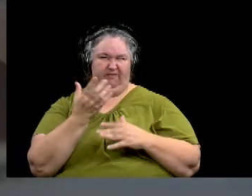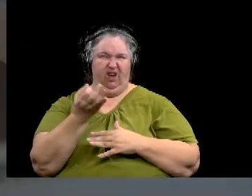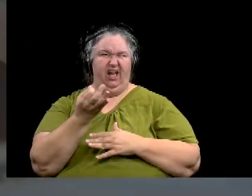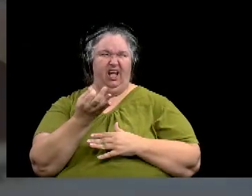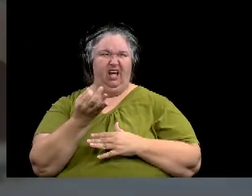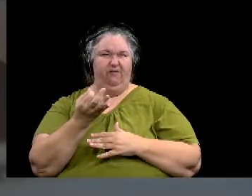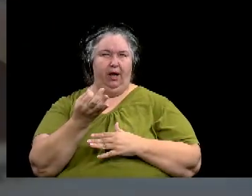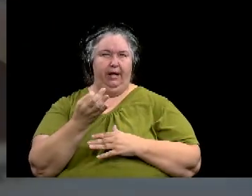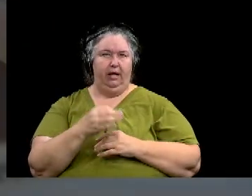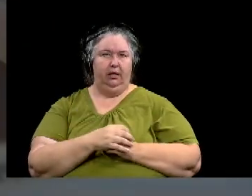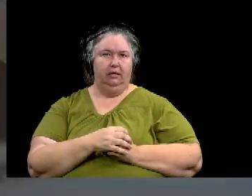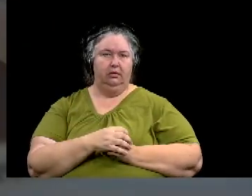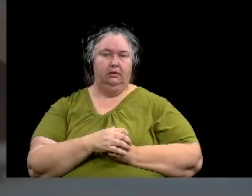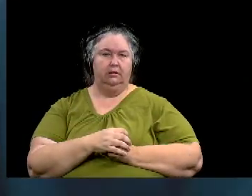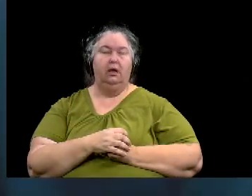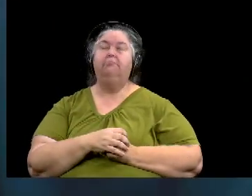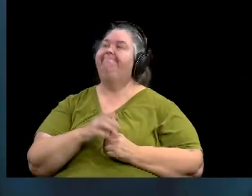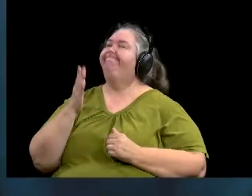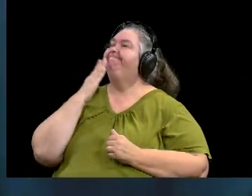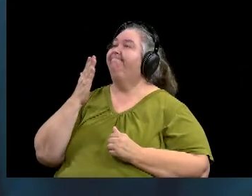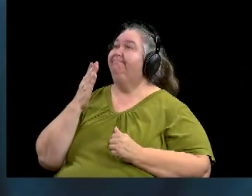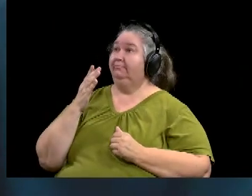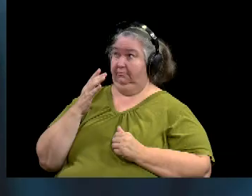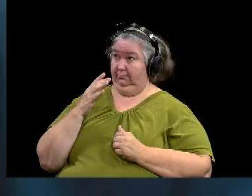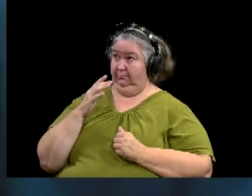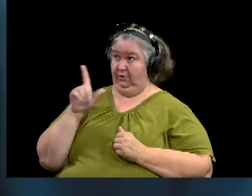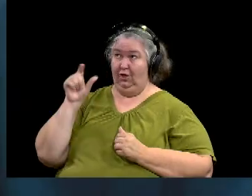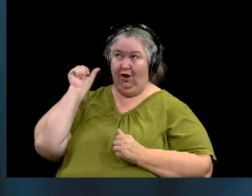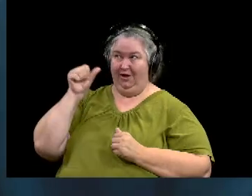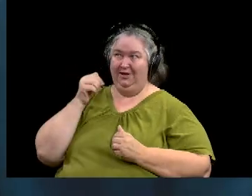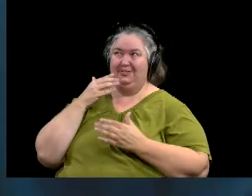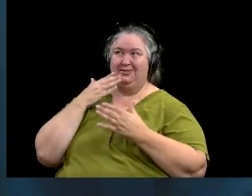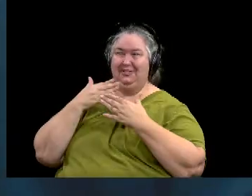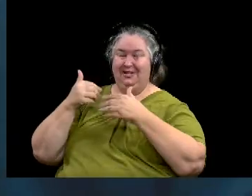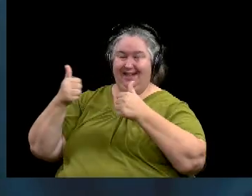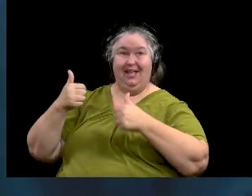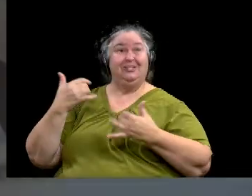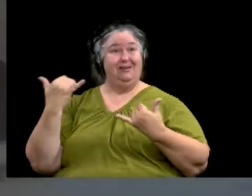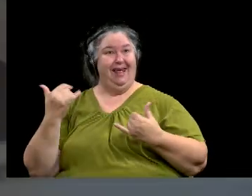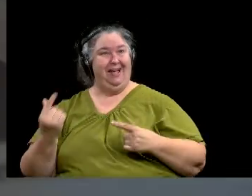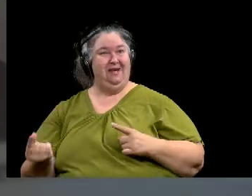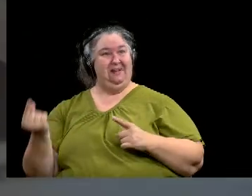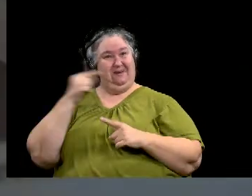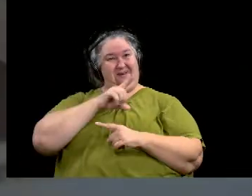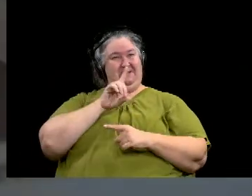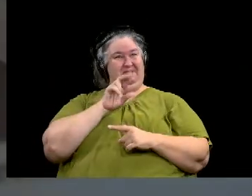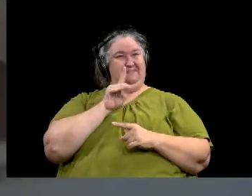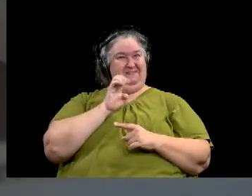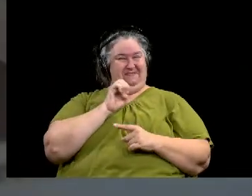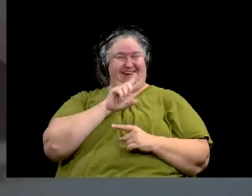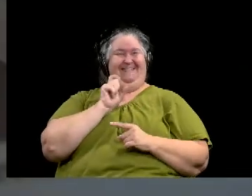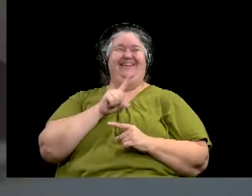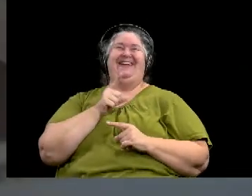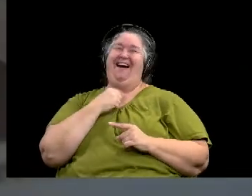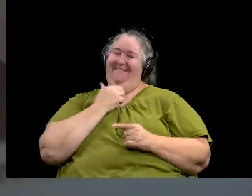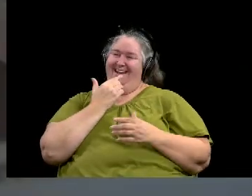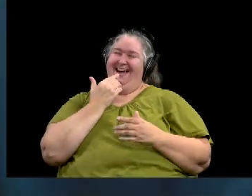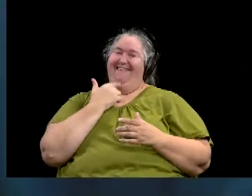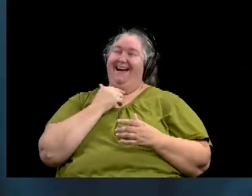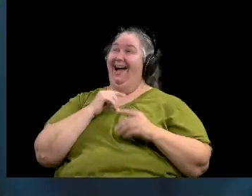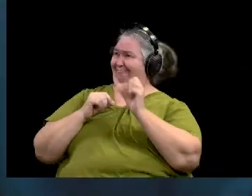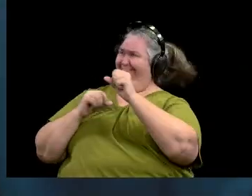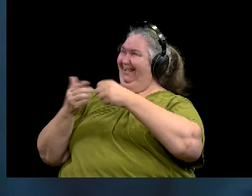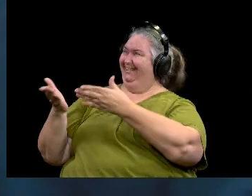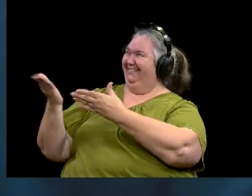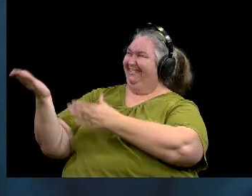your audio is working great. Yeah, so can I go back to Drake's question? I just had a couple additional comments, if I could. Yeah, please. So anytime someone